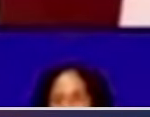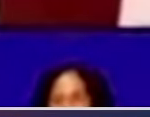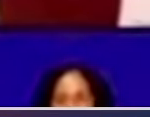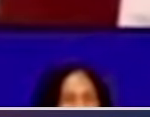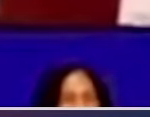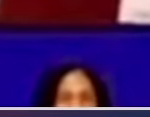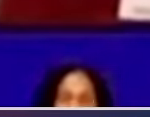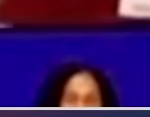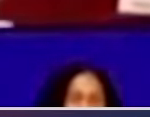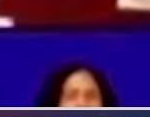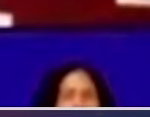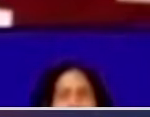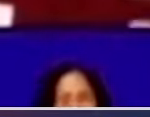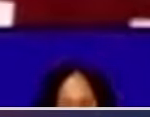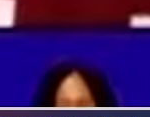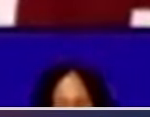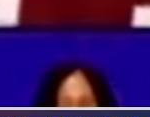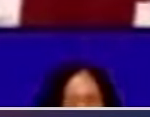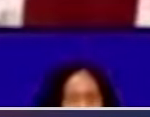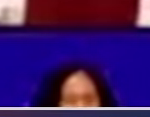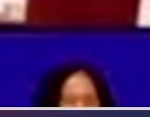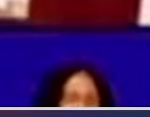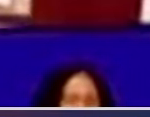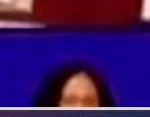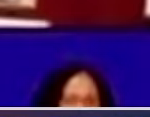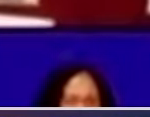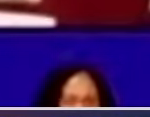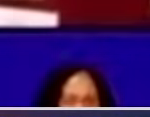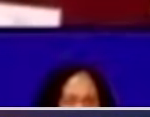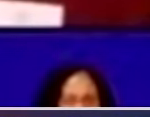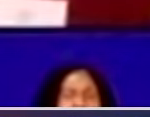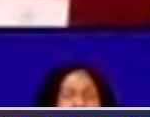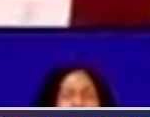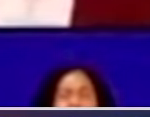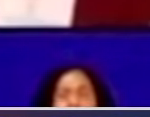then to appoint an outsider to come in and do her job?